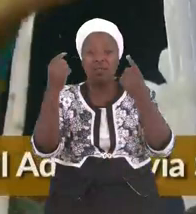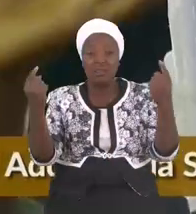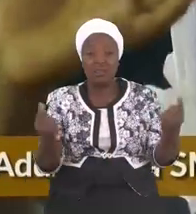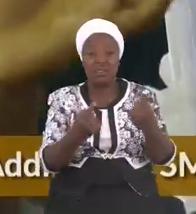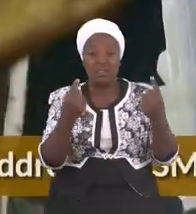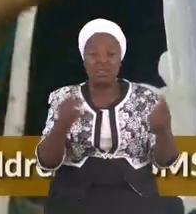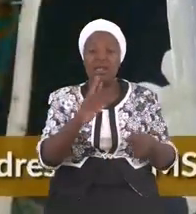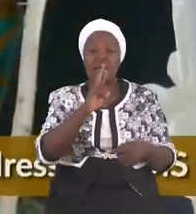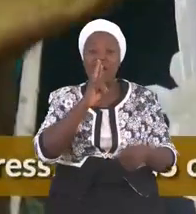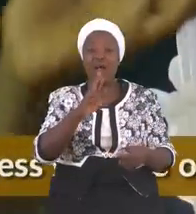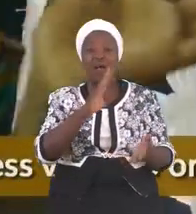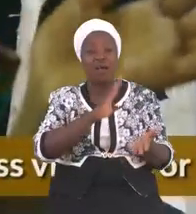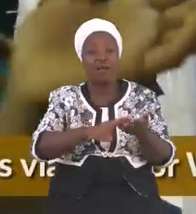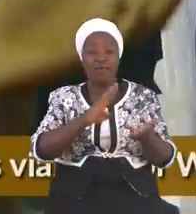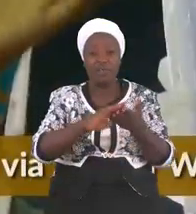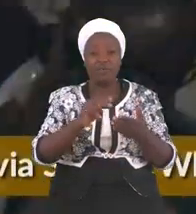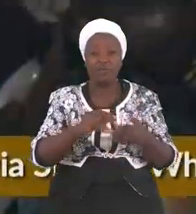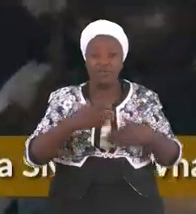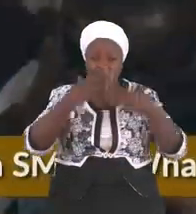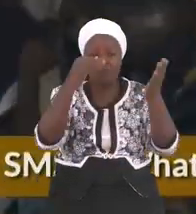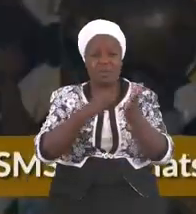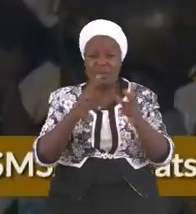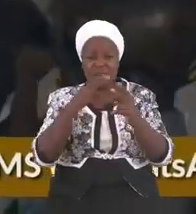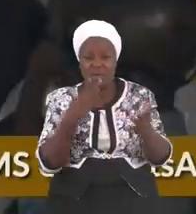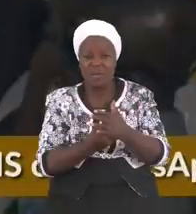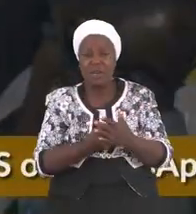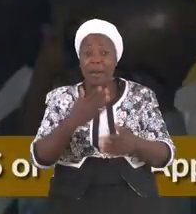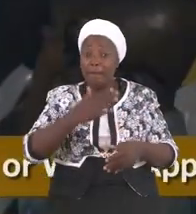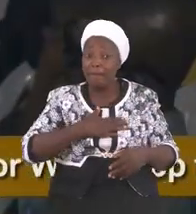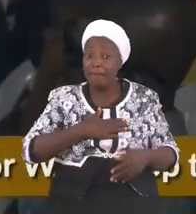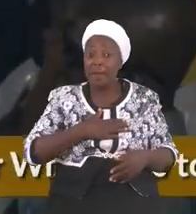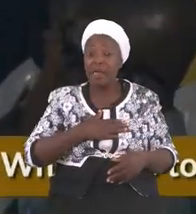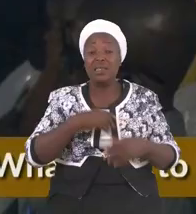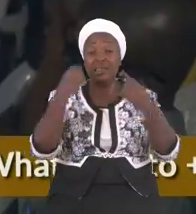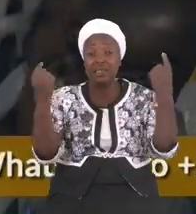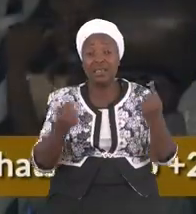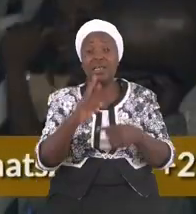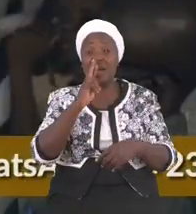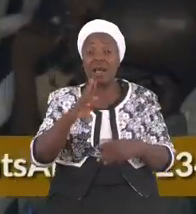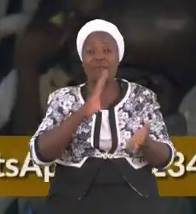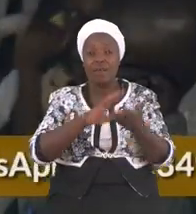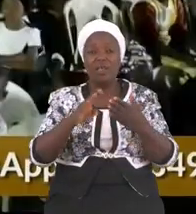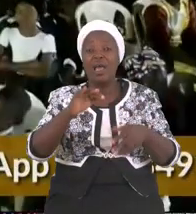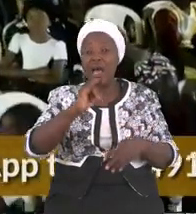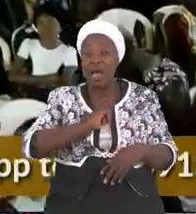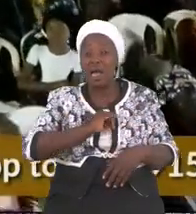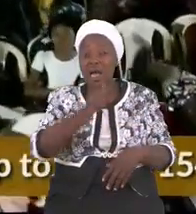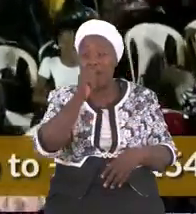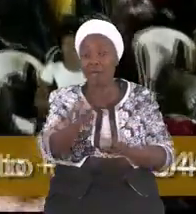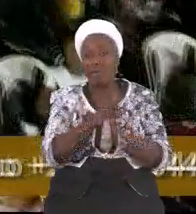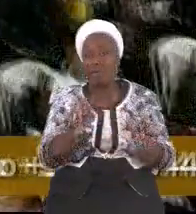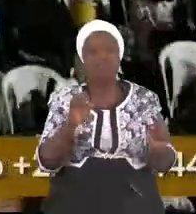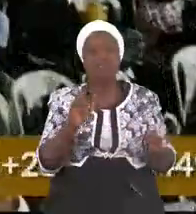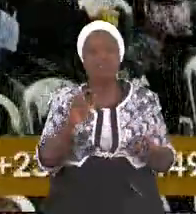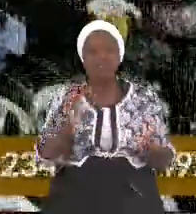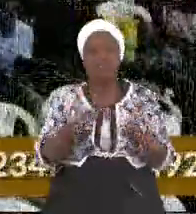aloud. My sins are forgiven. I am saved. It is confirmed in